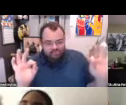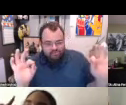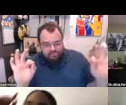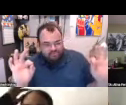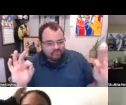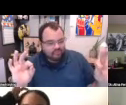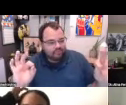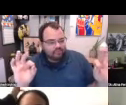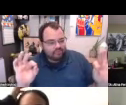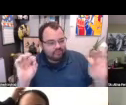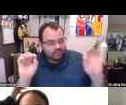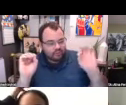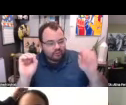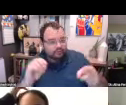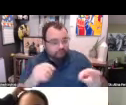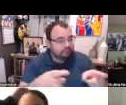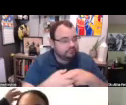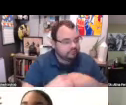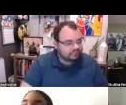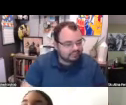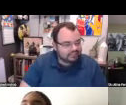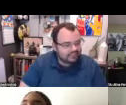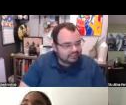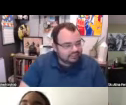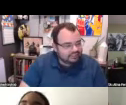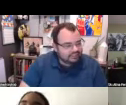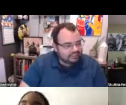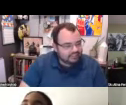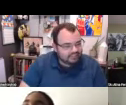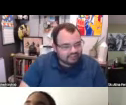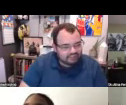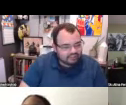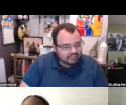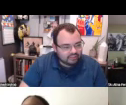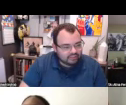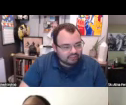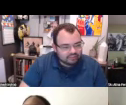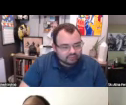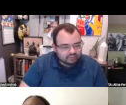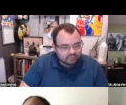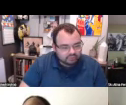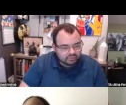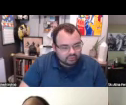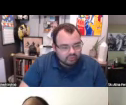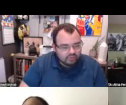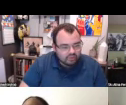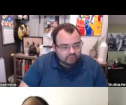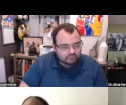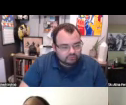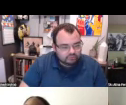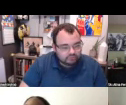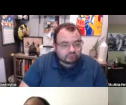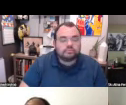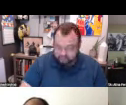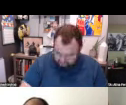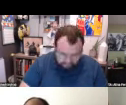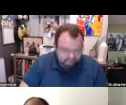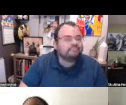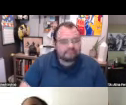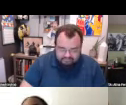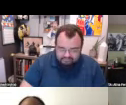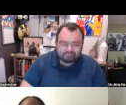I have a question. No? Um, Okay, do, sure. do you still use your cochlear implant today, like on a regular